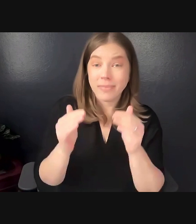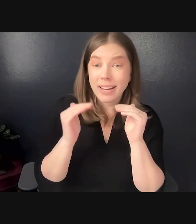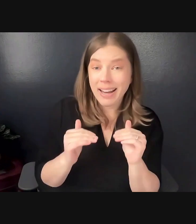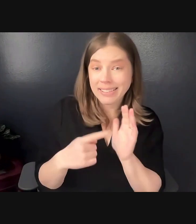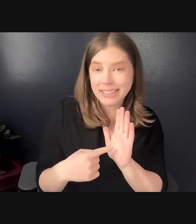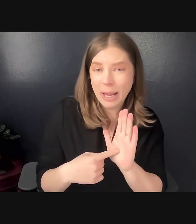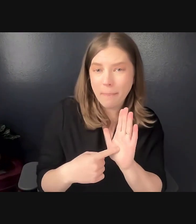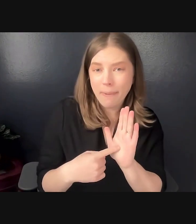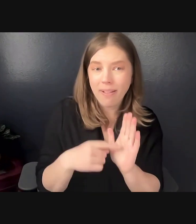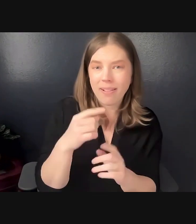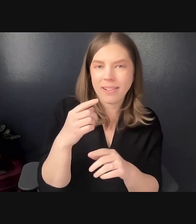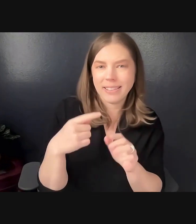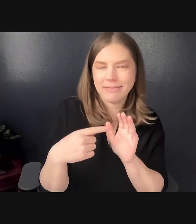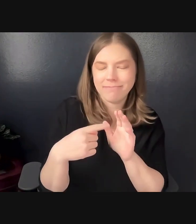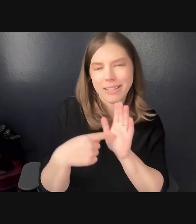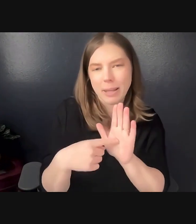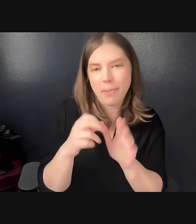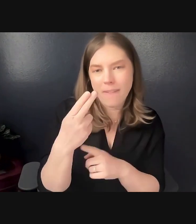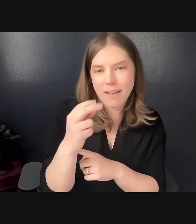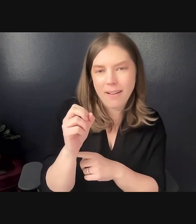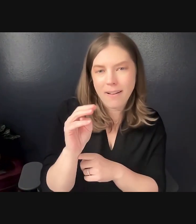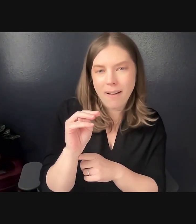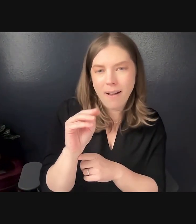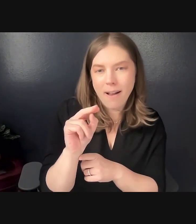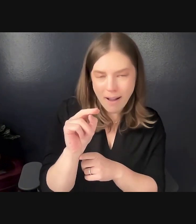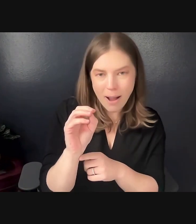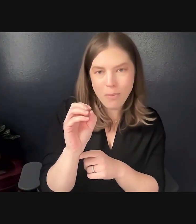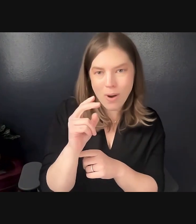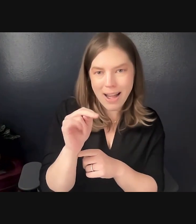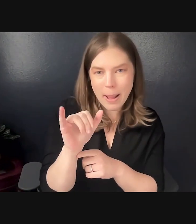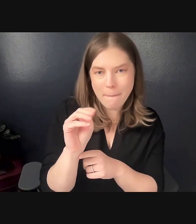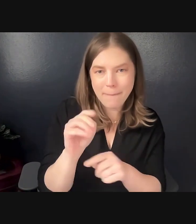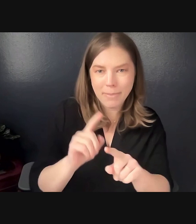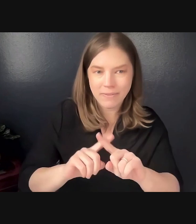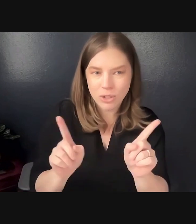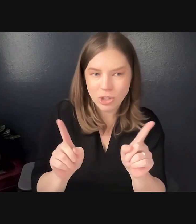significant difference in what they have taken away from that class and understood.